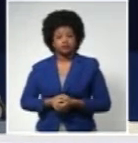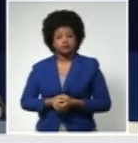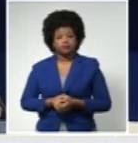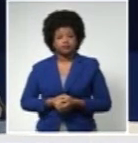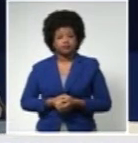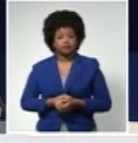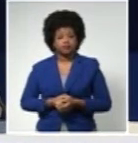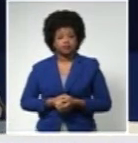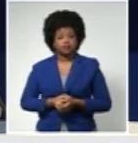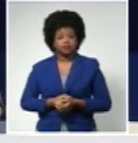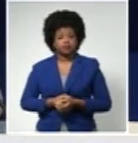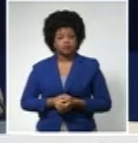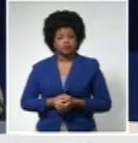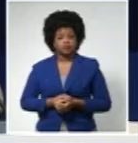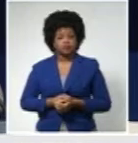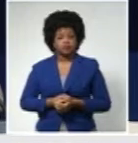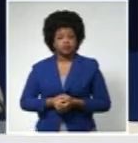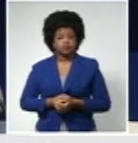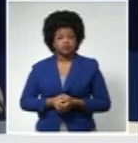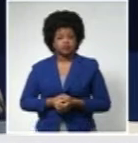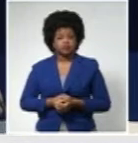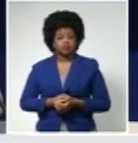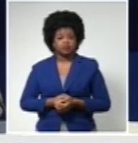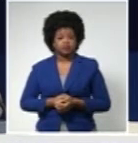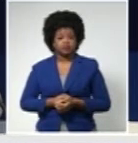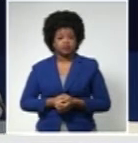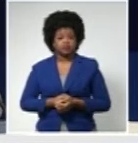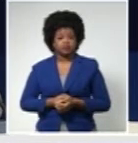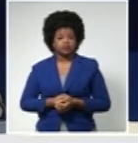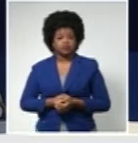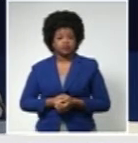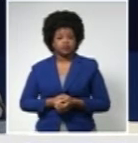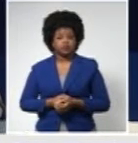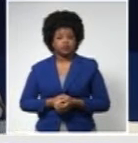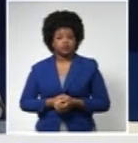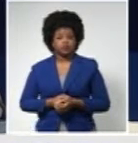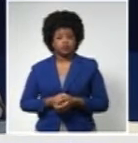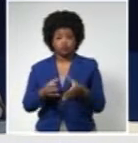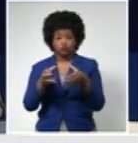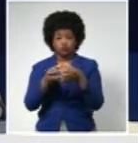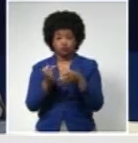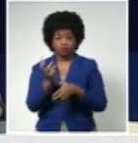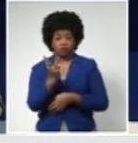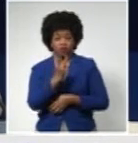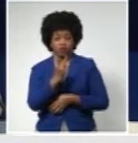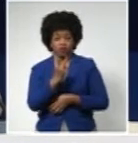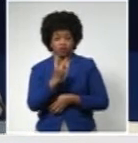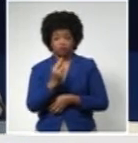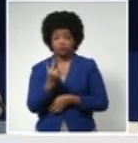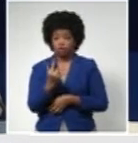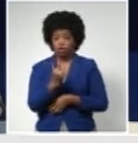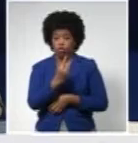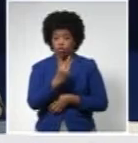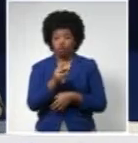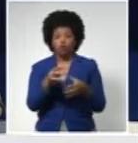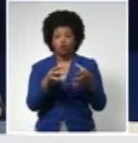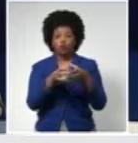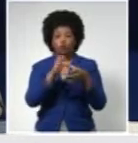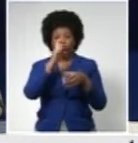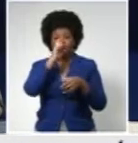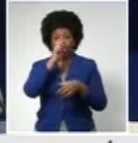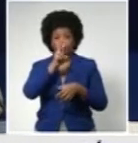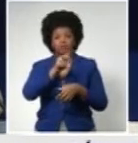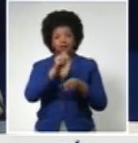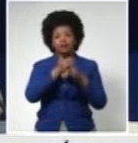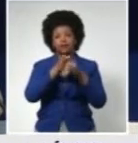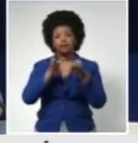59 years of age. No children were diagnosed yesterday with COVID-19, and there is no change to